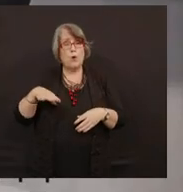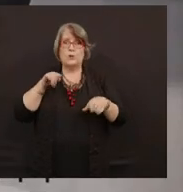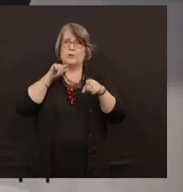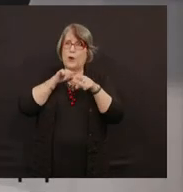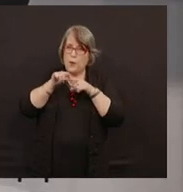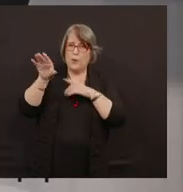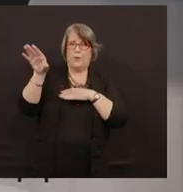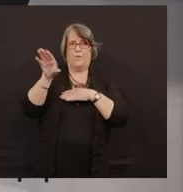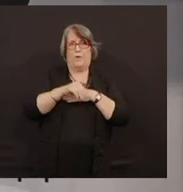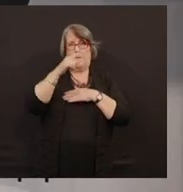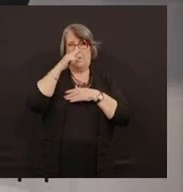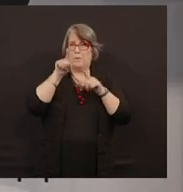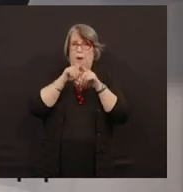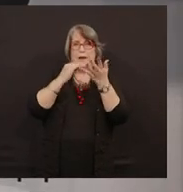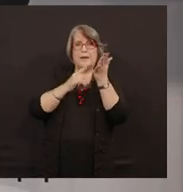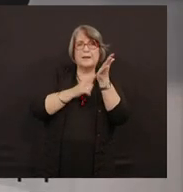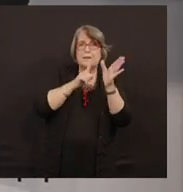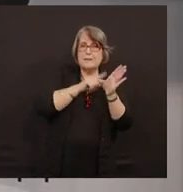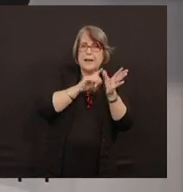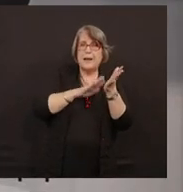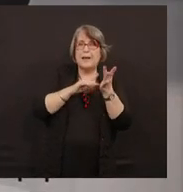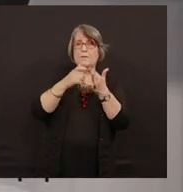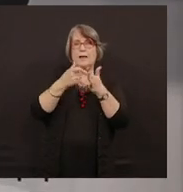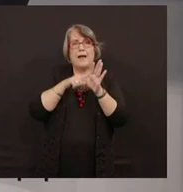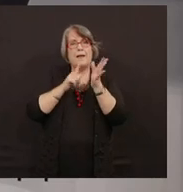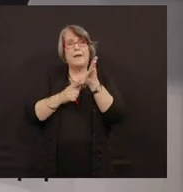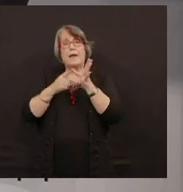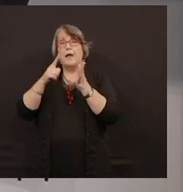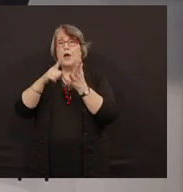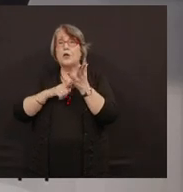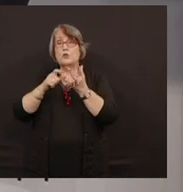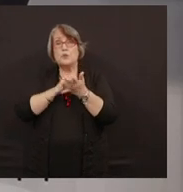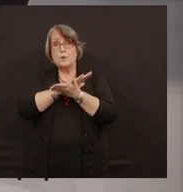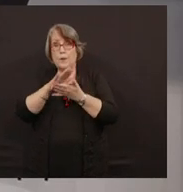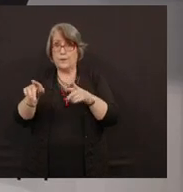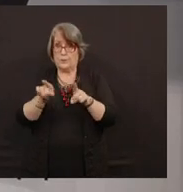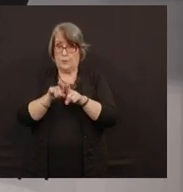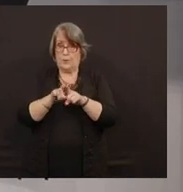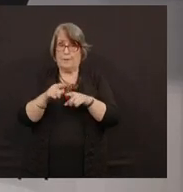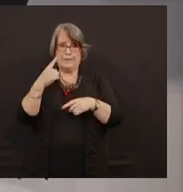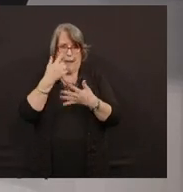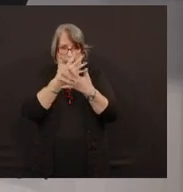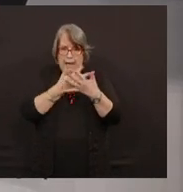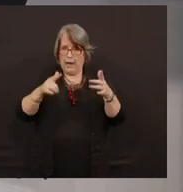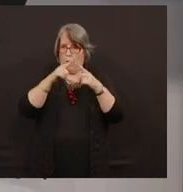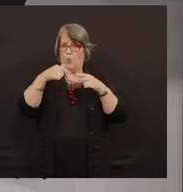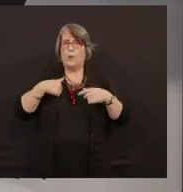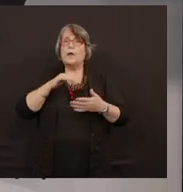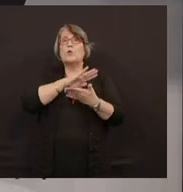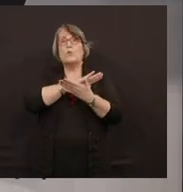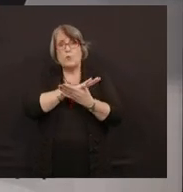from people like Sally and Michaela and Judith to see how we can authentically